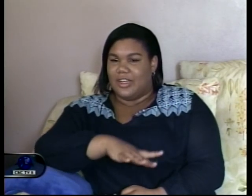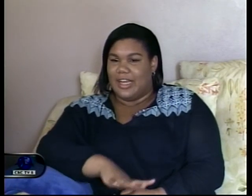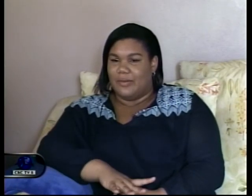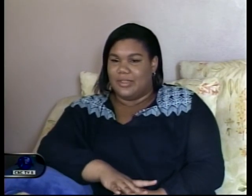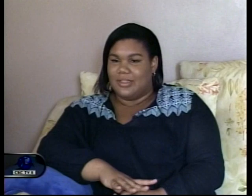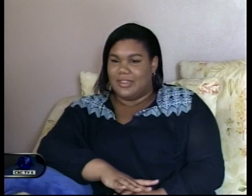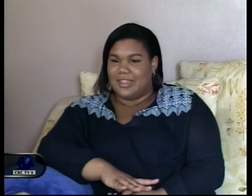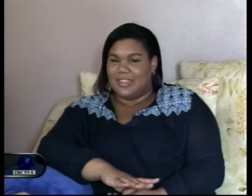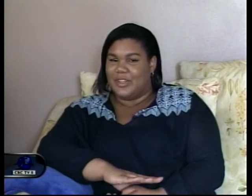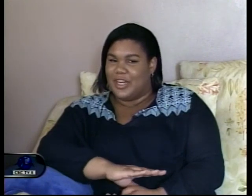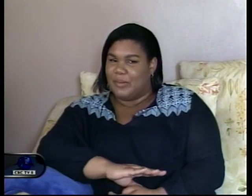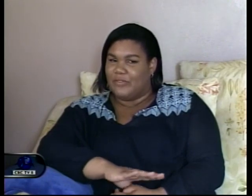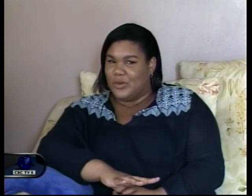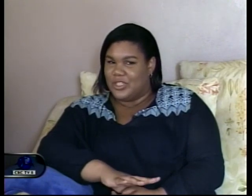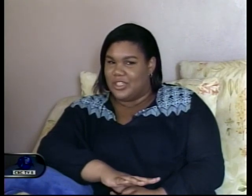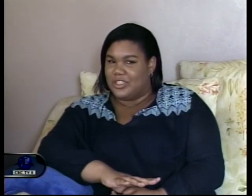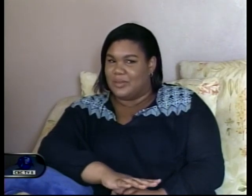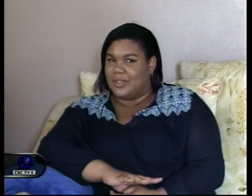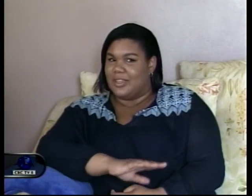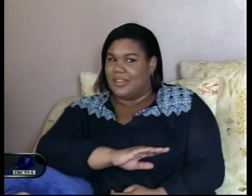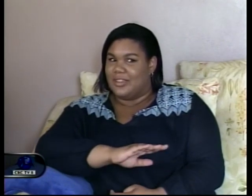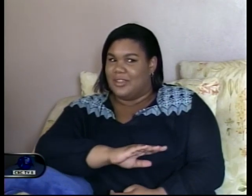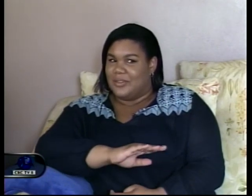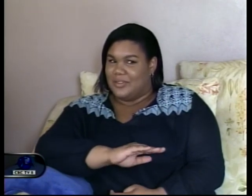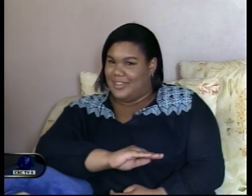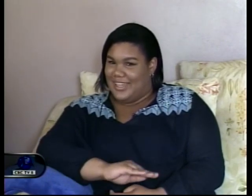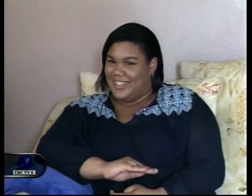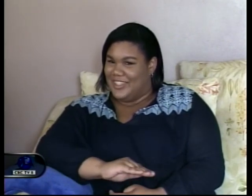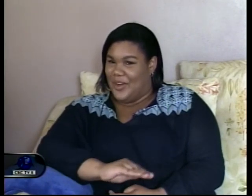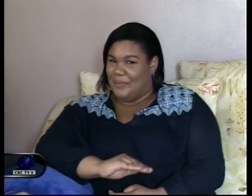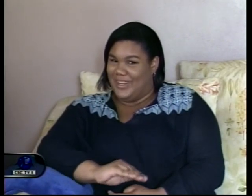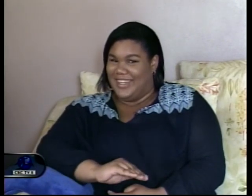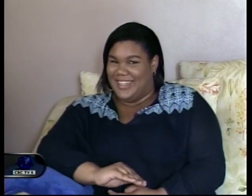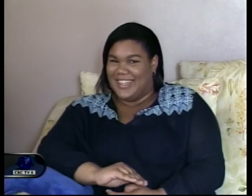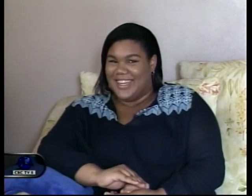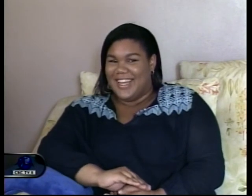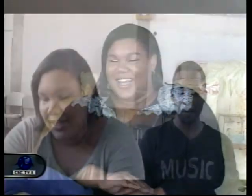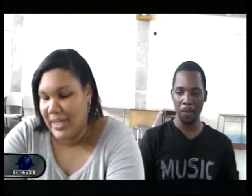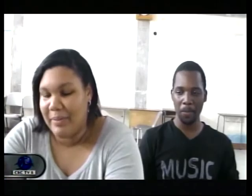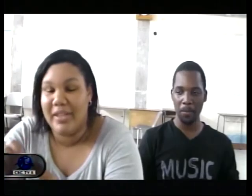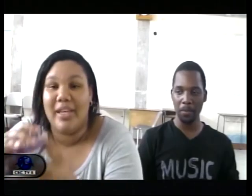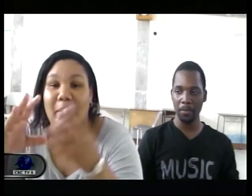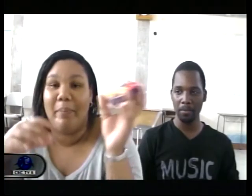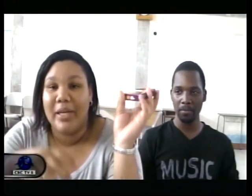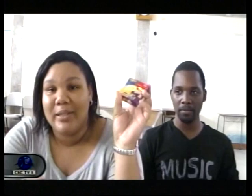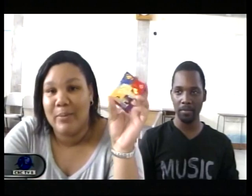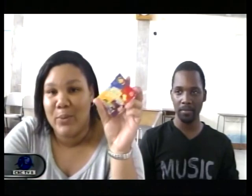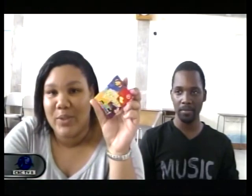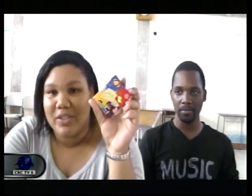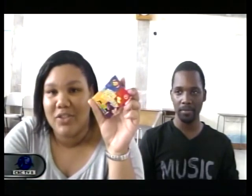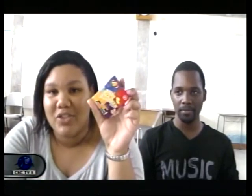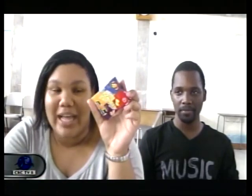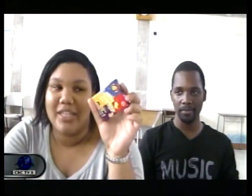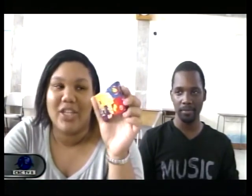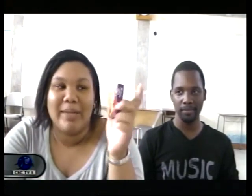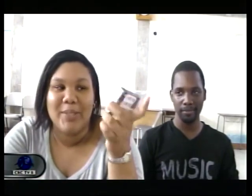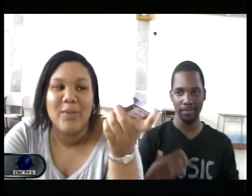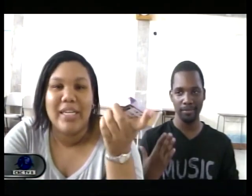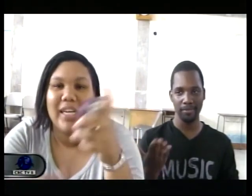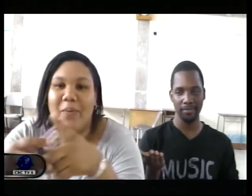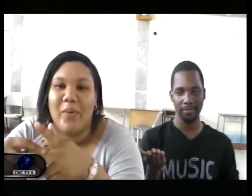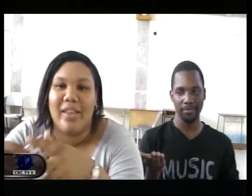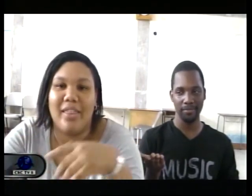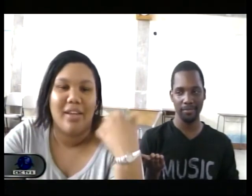is not Gabby, because I hear my voice change and I'm like, that is not me. But then sometimes I forget, like I'm just